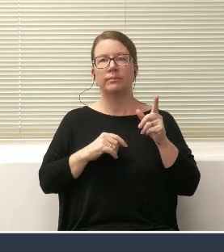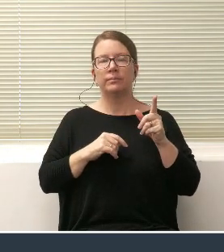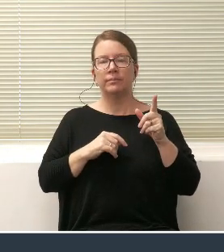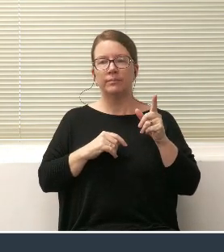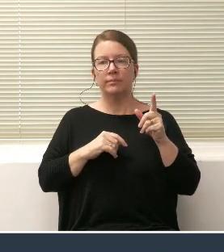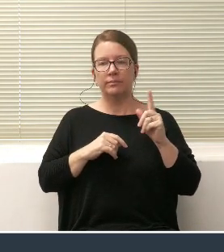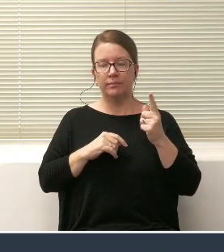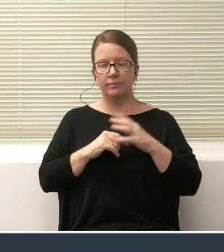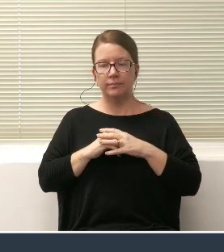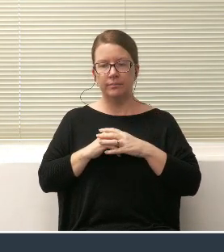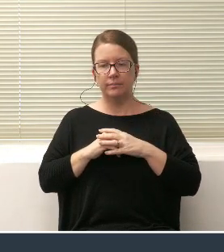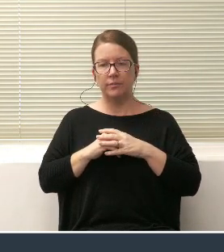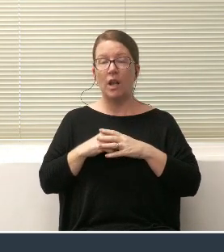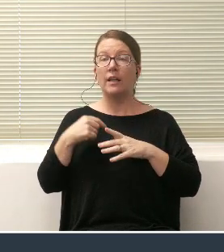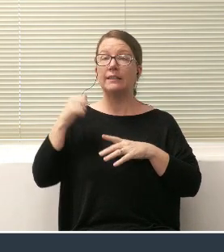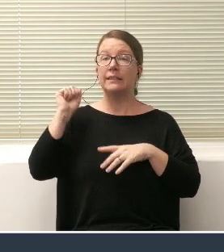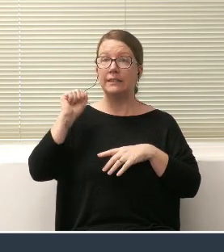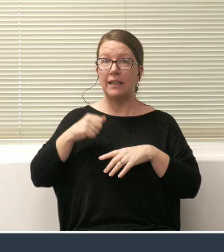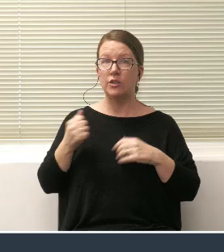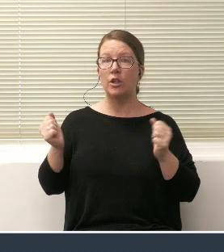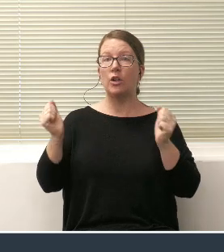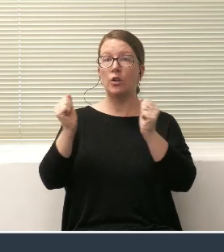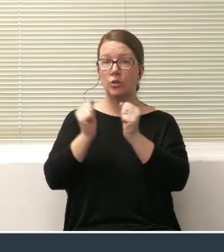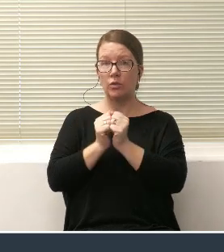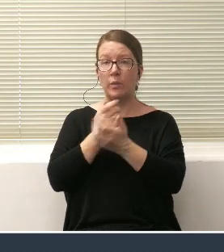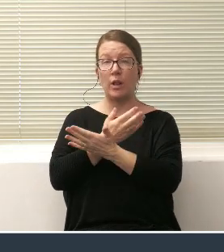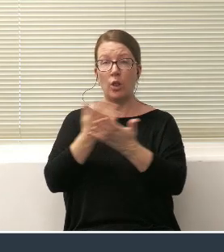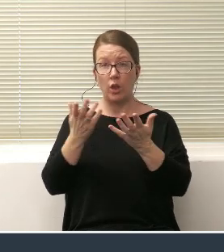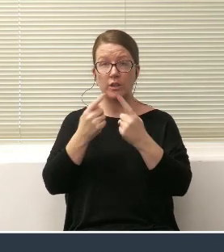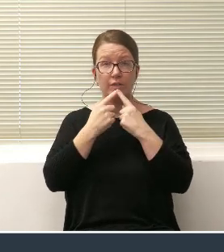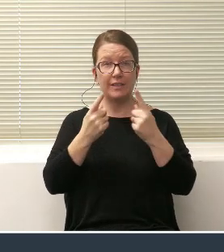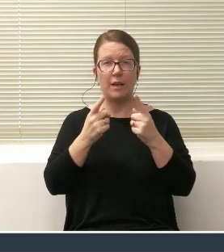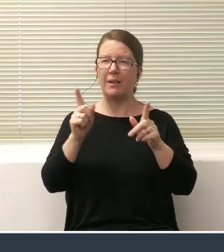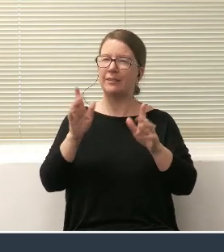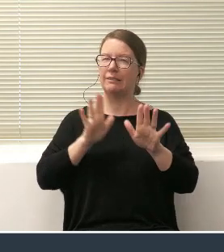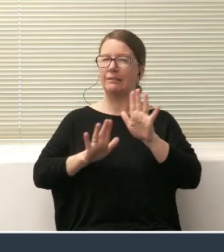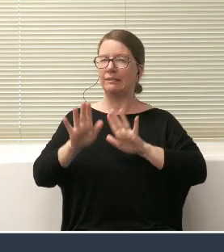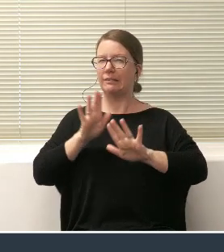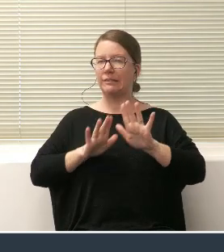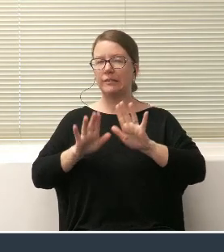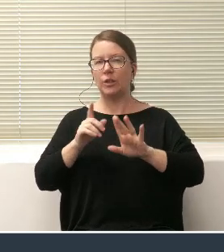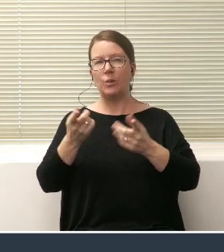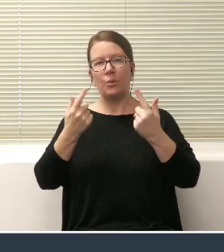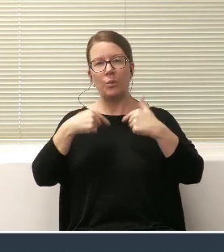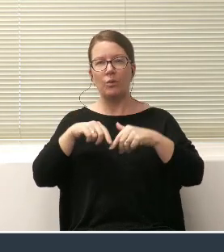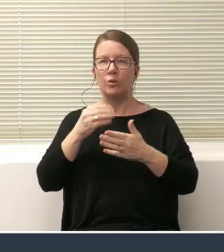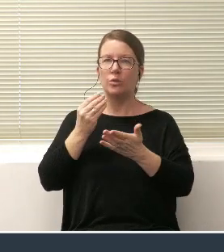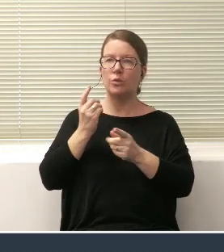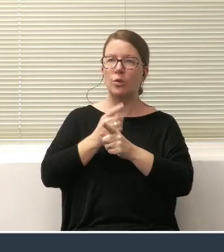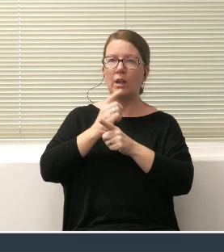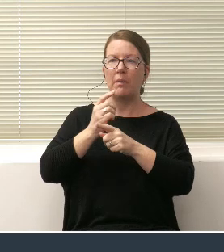Through the Mayor. Whilst I agree with quite a lot of what's been said, I'm kind of struggling with this one. We're talking about